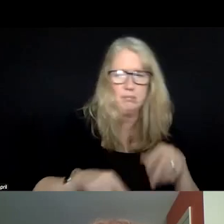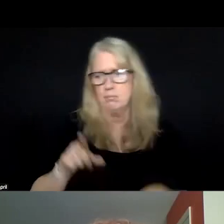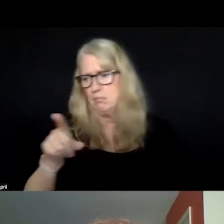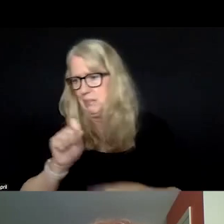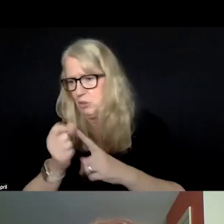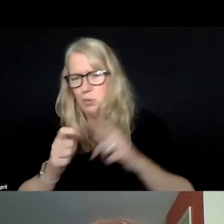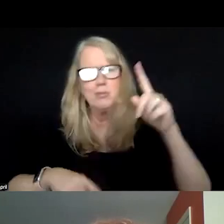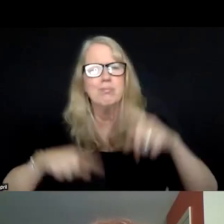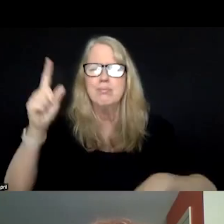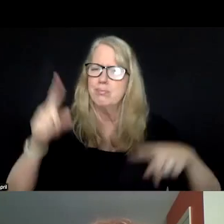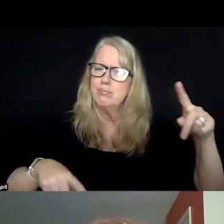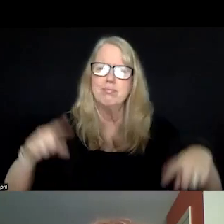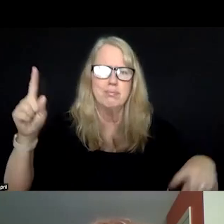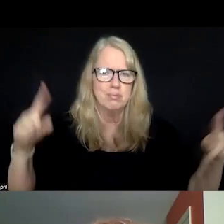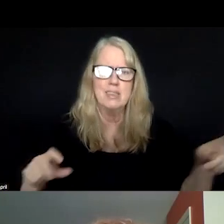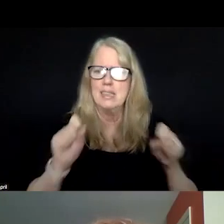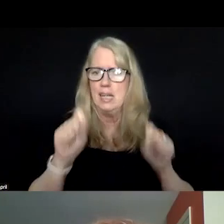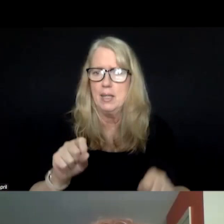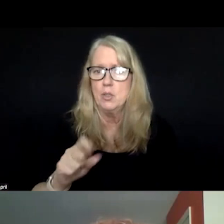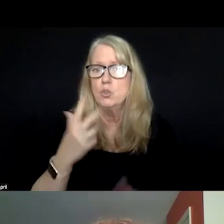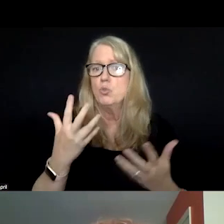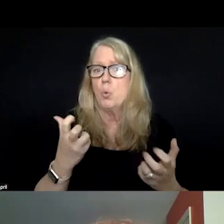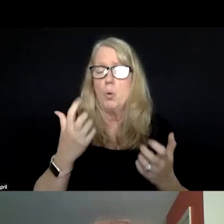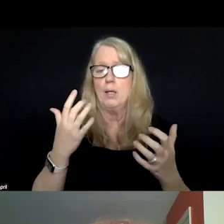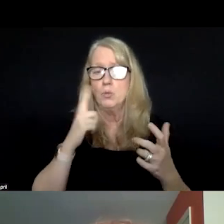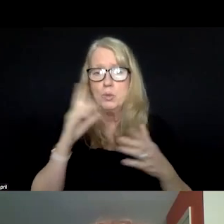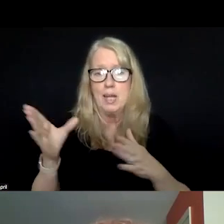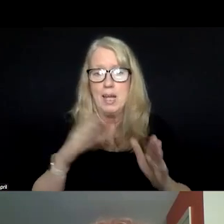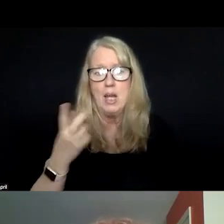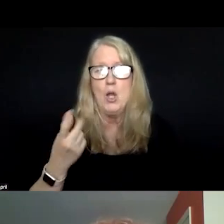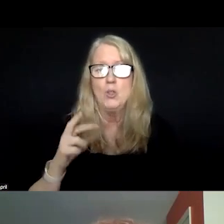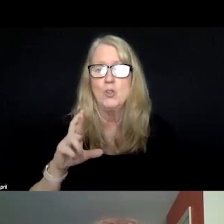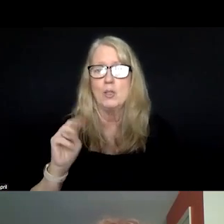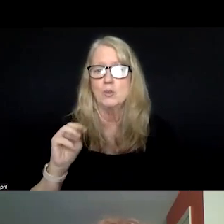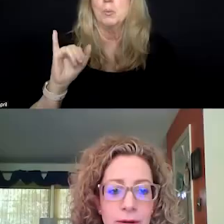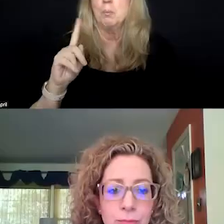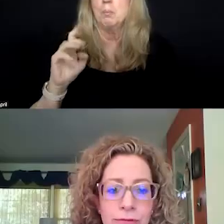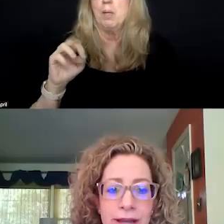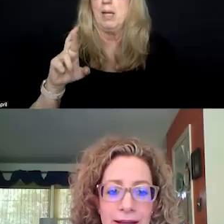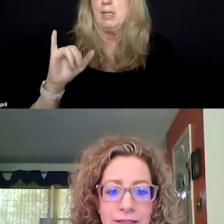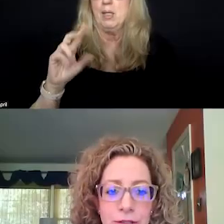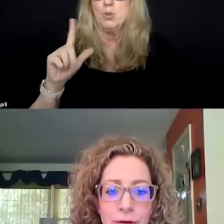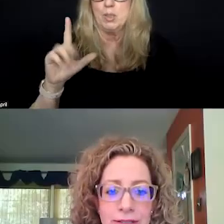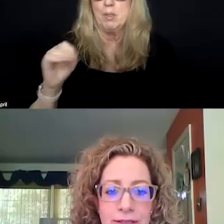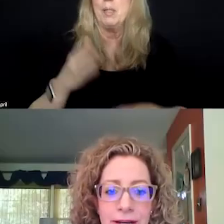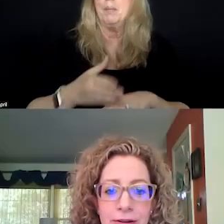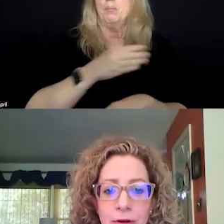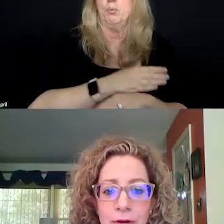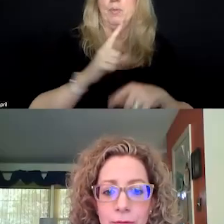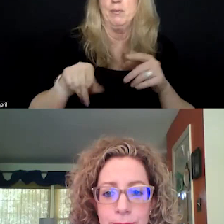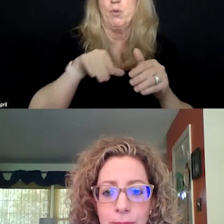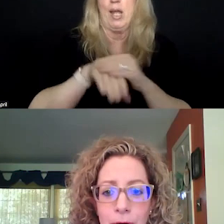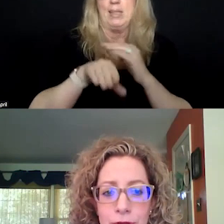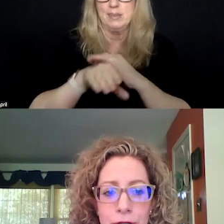situations. We do want to just move to Dr. Mike Riddle on improving access to crisis care and